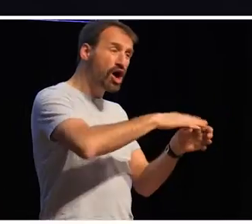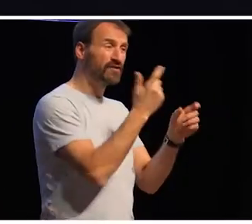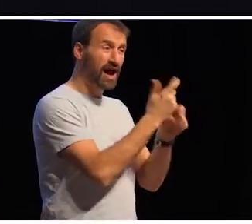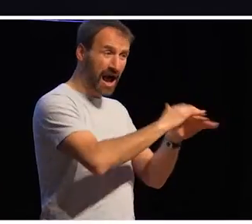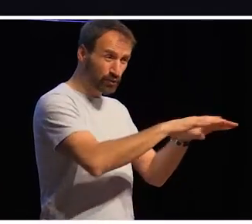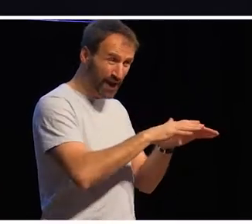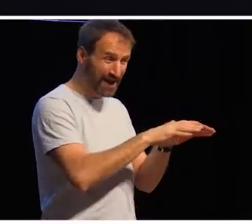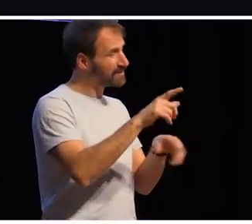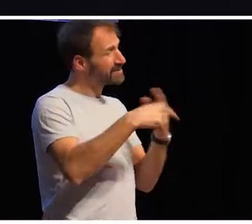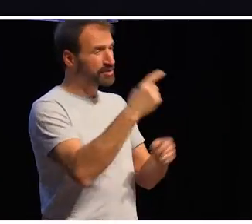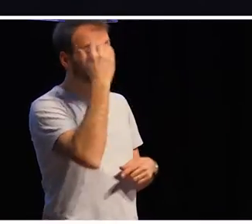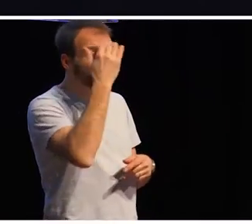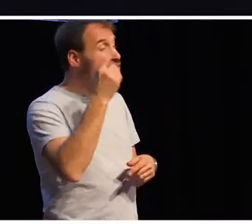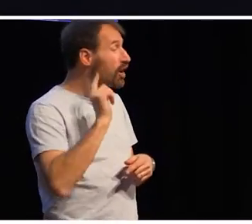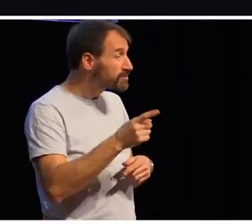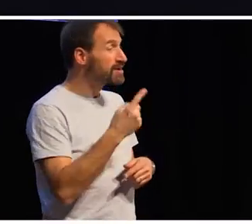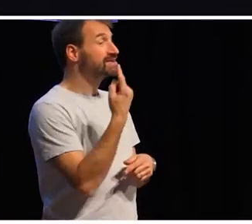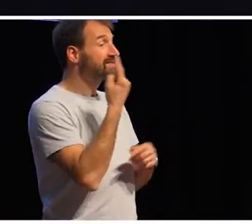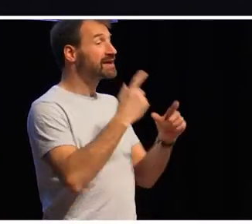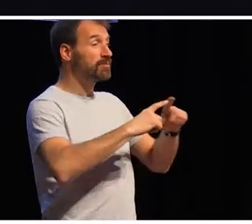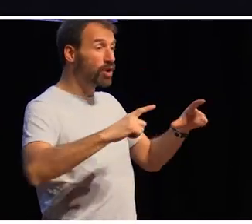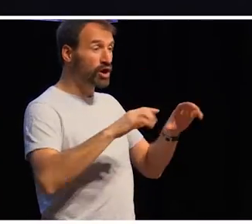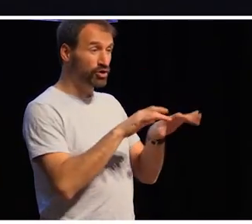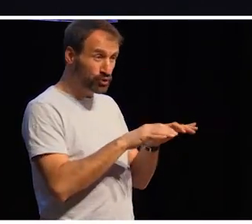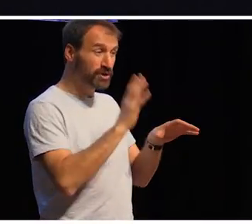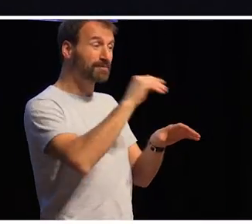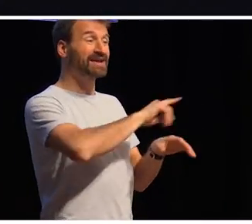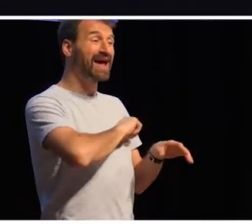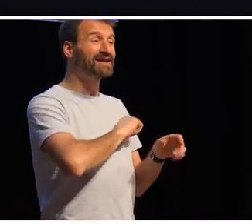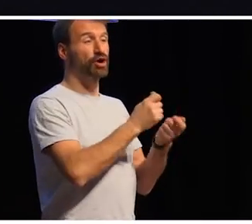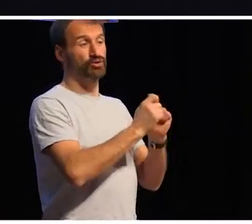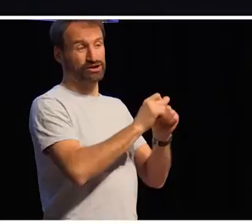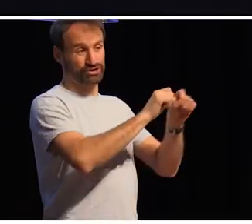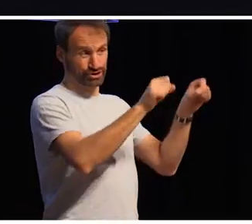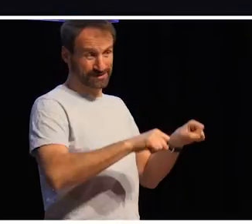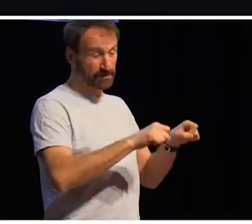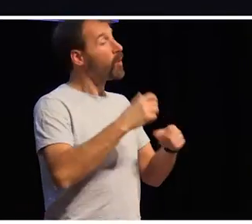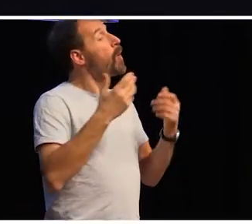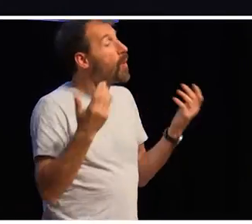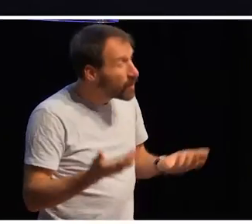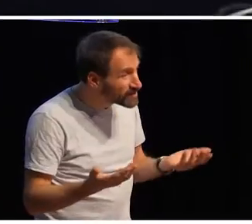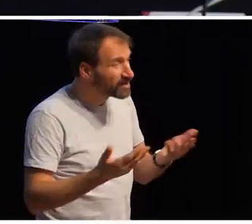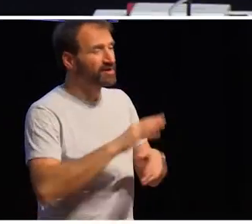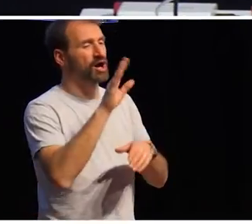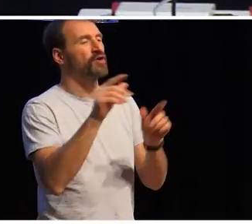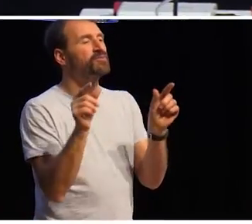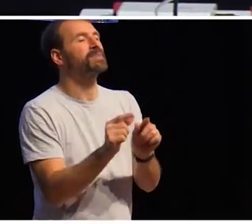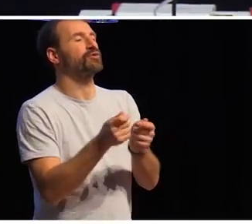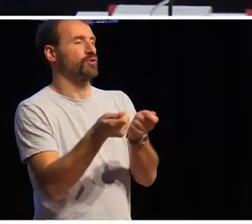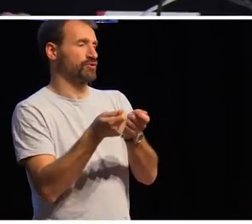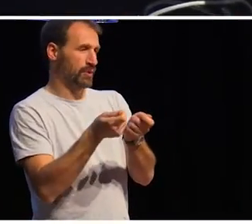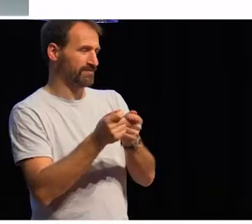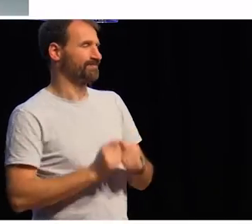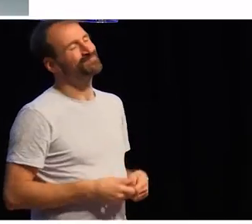using an operating system, or is it running on microcontroller? Now, I guess the best way is to go through a demo, right?